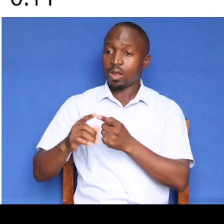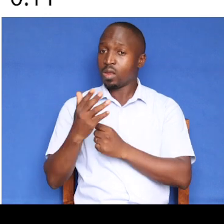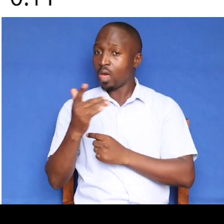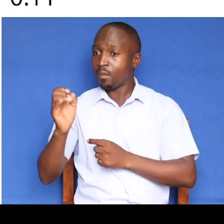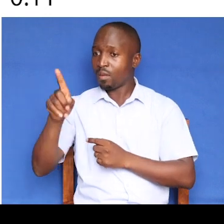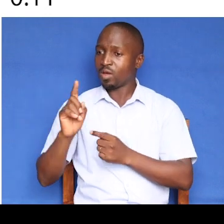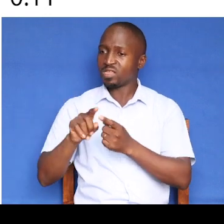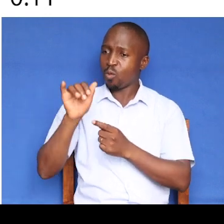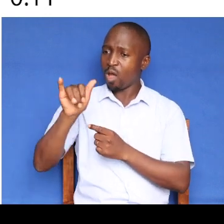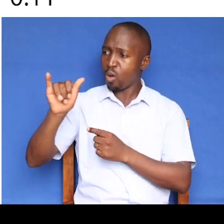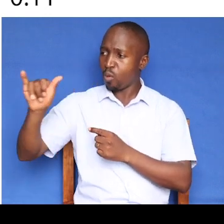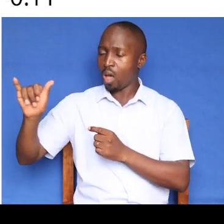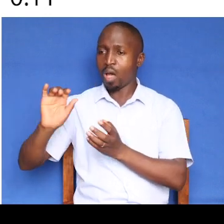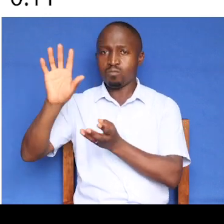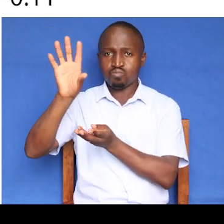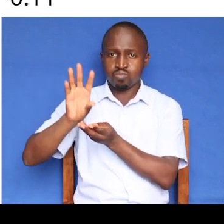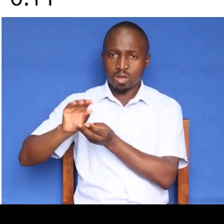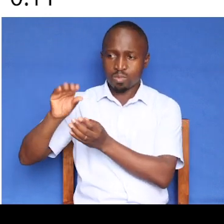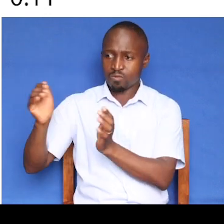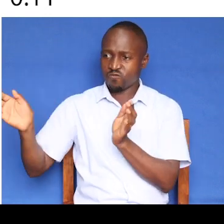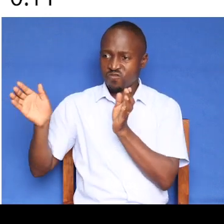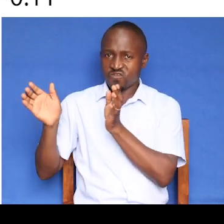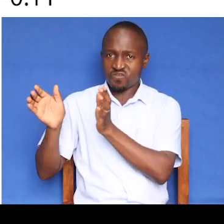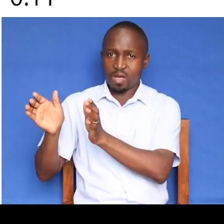numbers with y, 0.8y plus